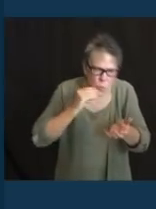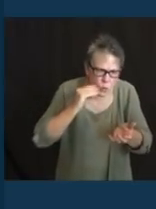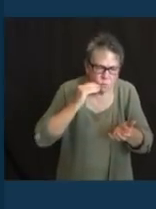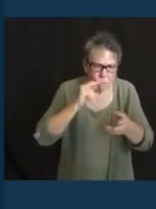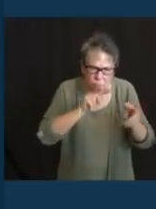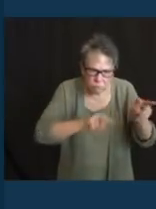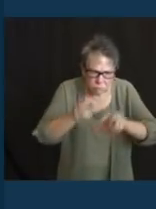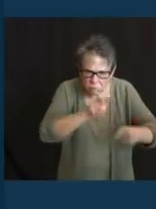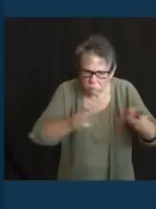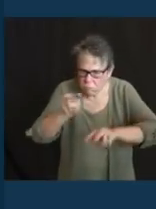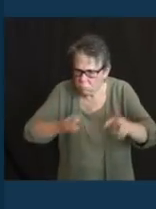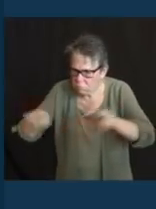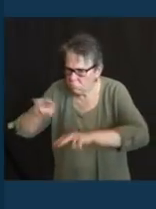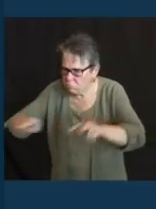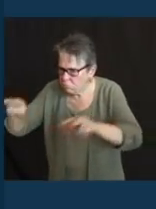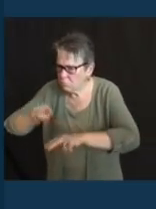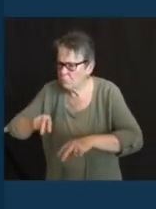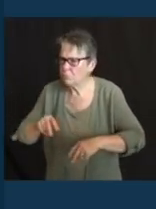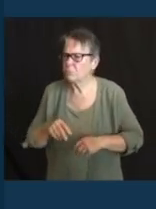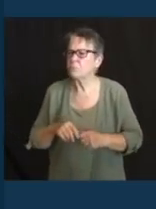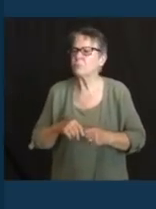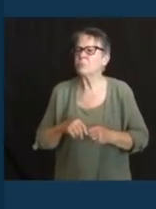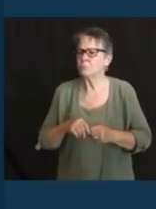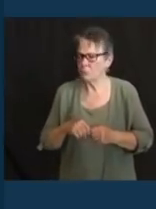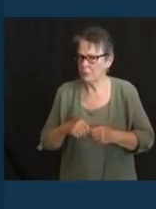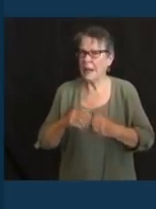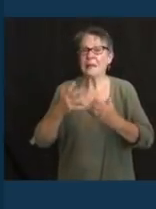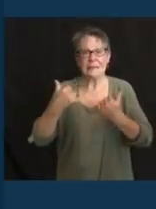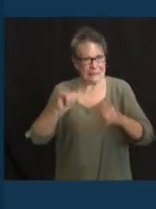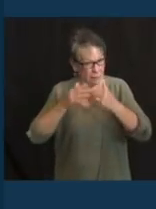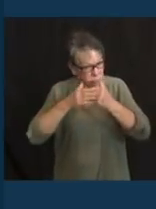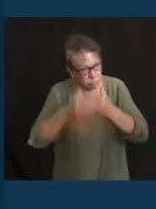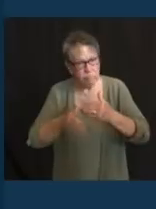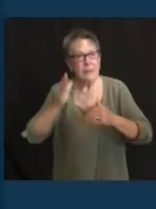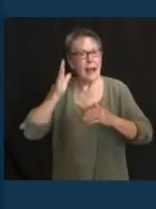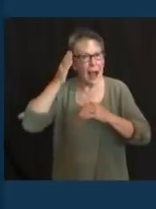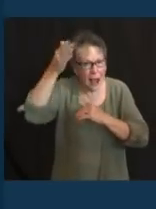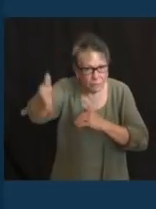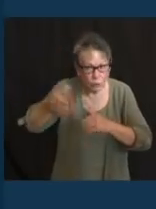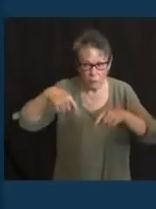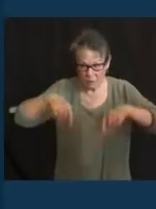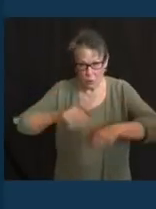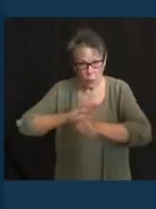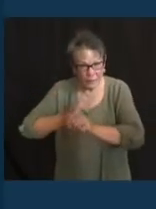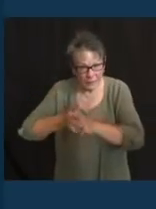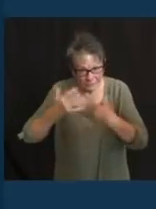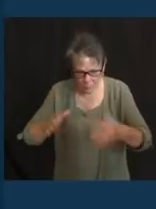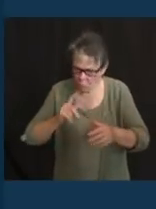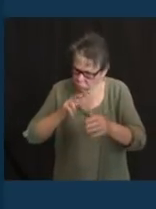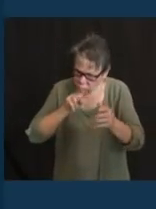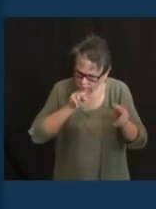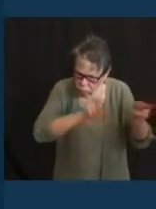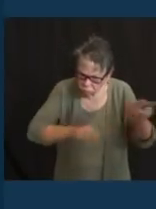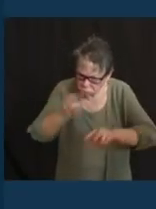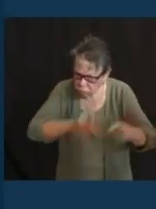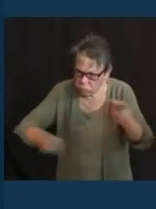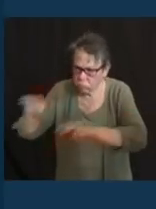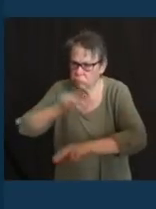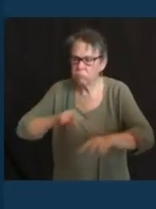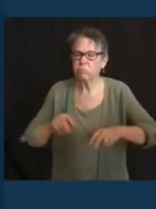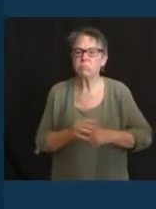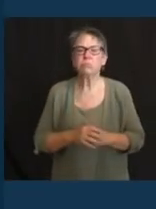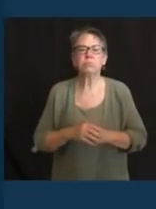will ensure we get to a stronger and better tomorrow. In our hospitals, there were 1,701 patients being treated